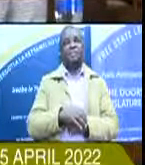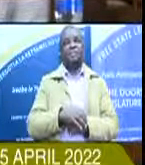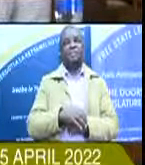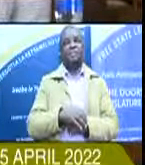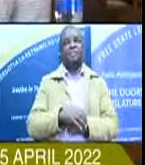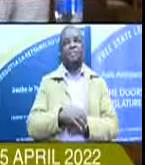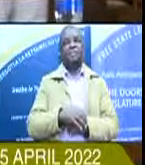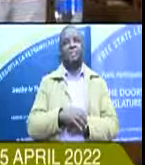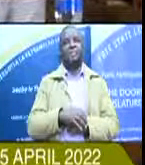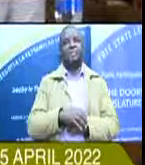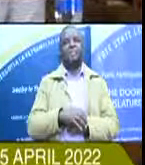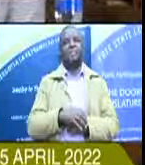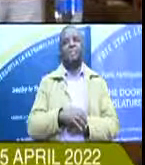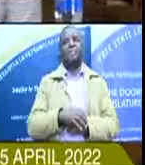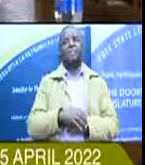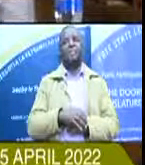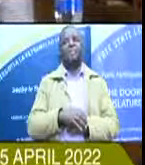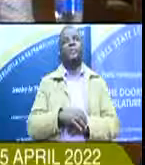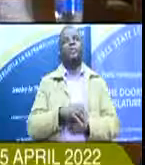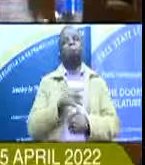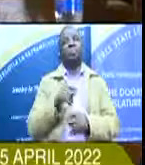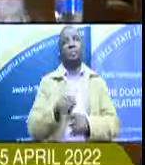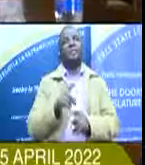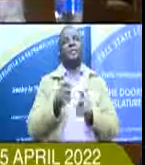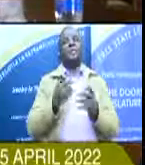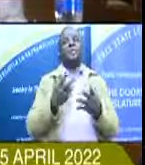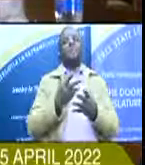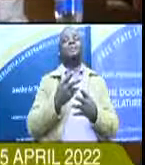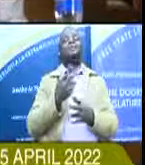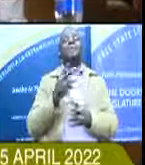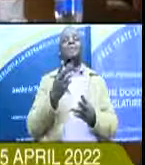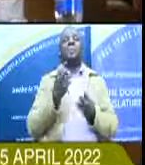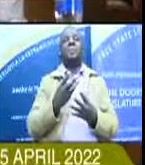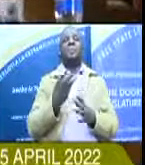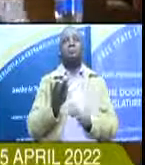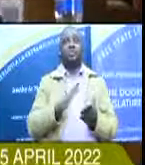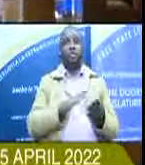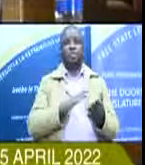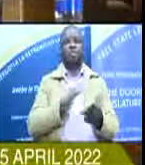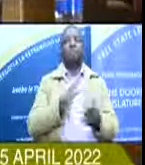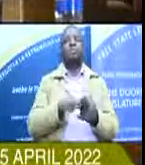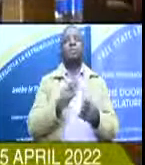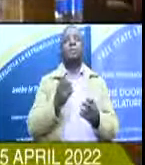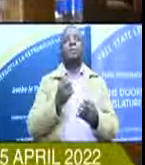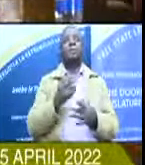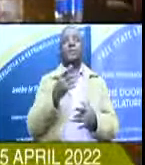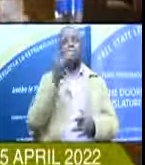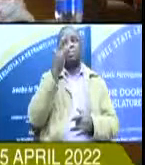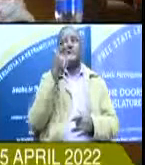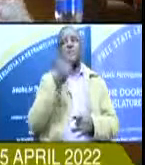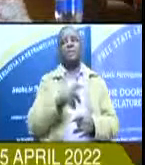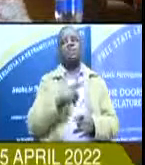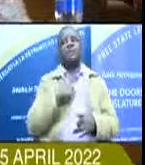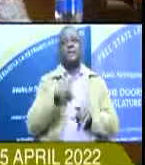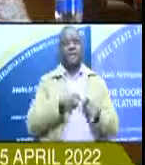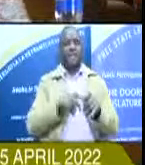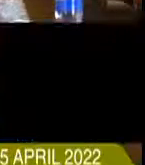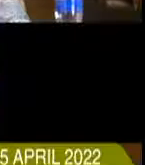This is attributed to high number of deaths and patients that were lost to